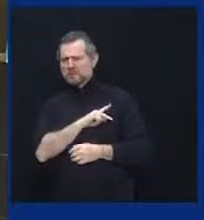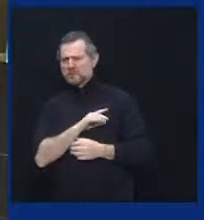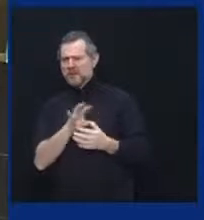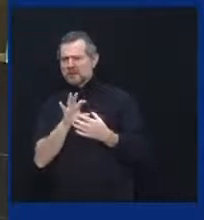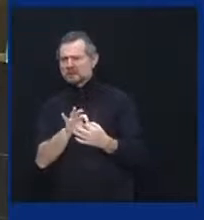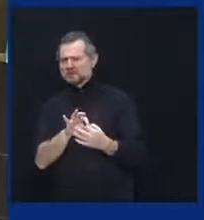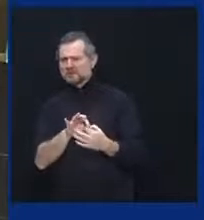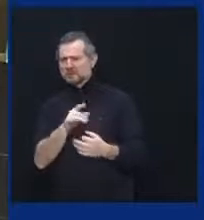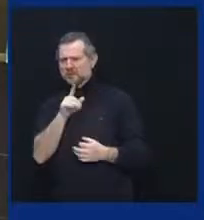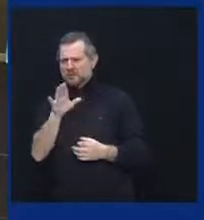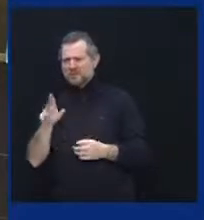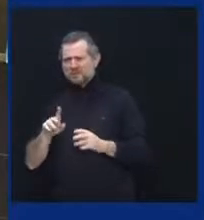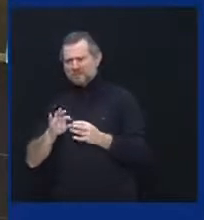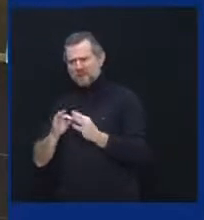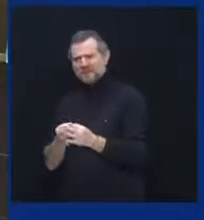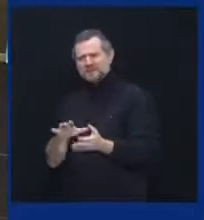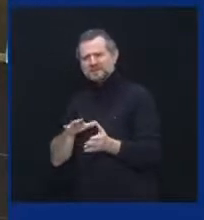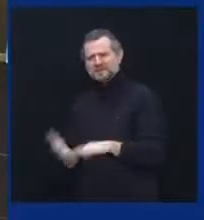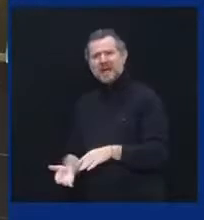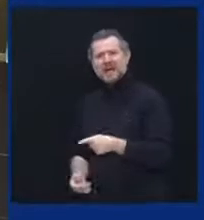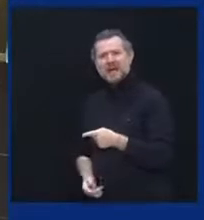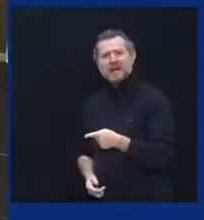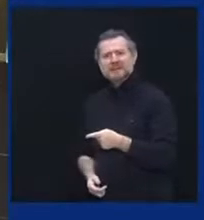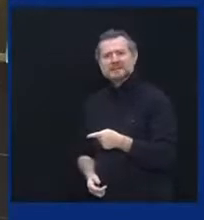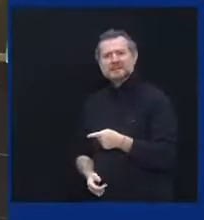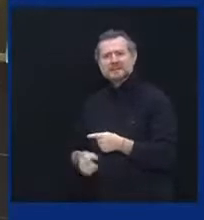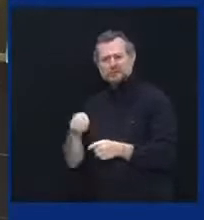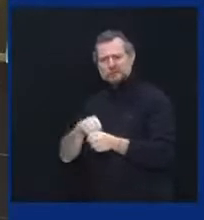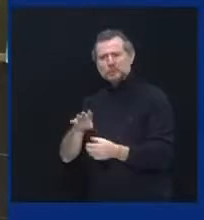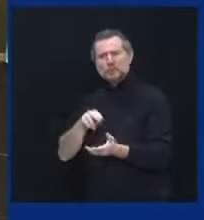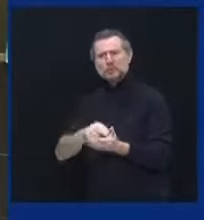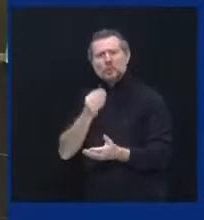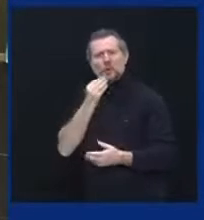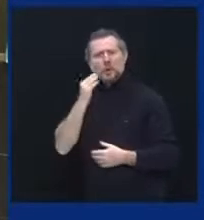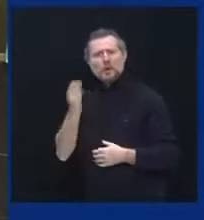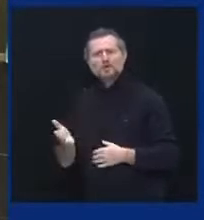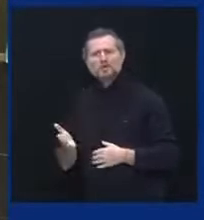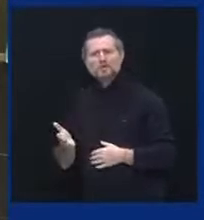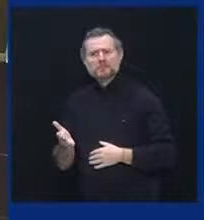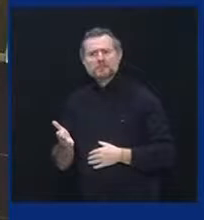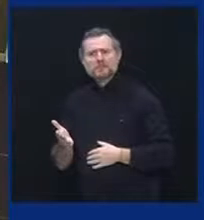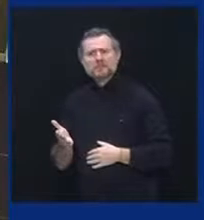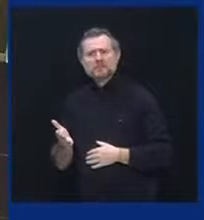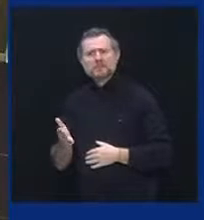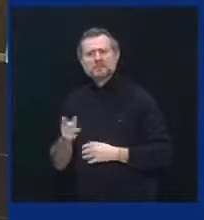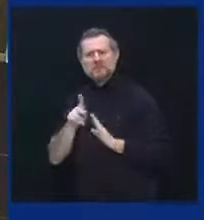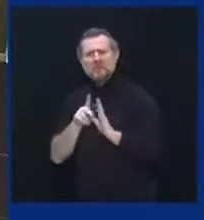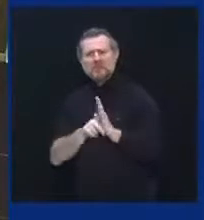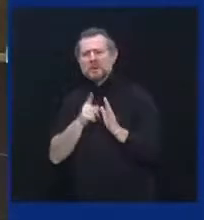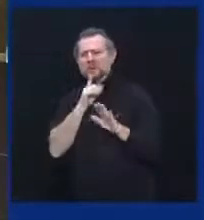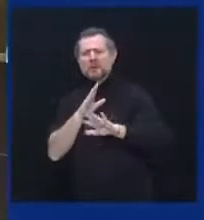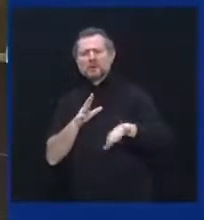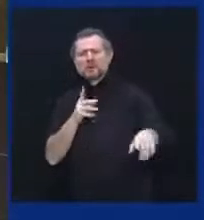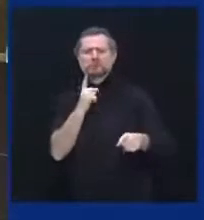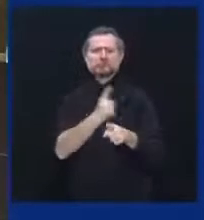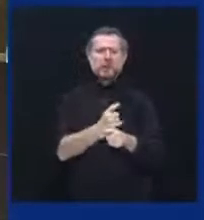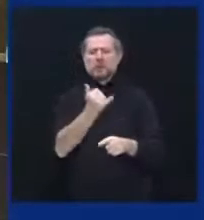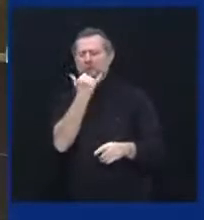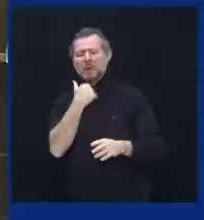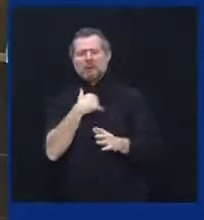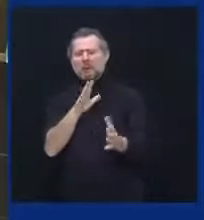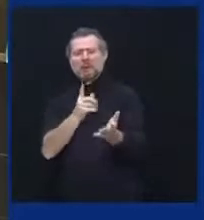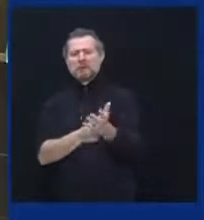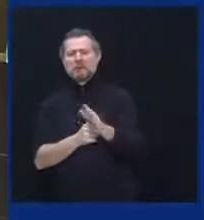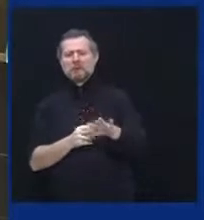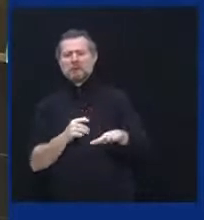lost someone in the pandemic tied to a nursing home. So the policy aside, who was right, who was wrong, just as a father, as